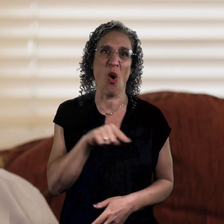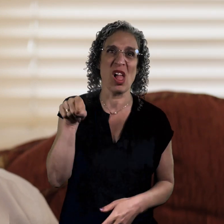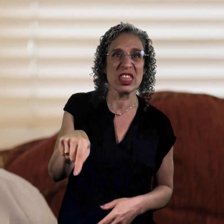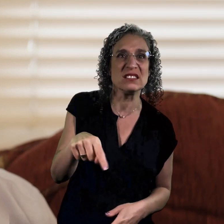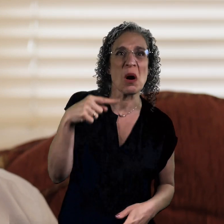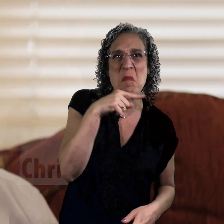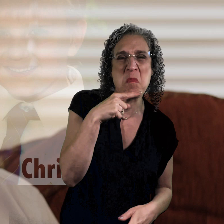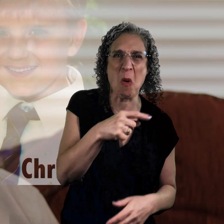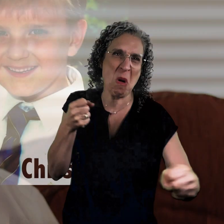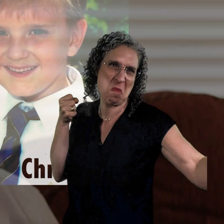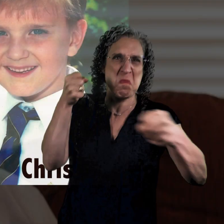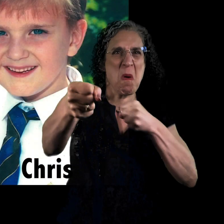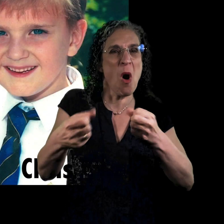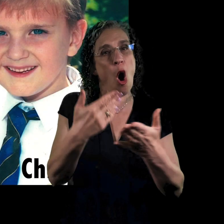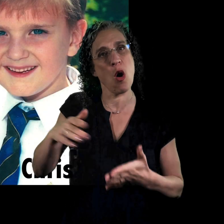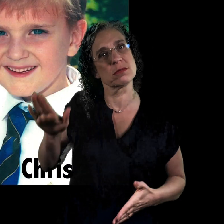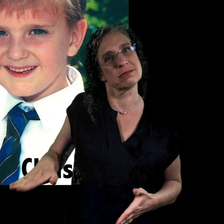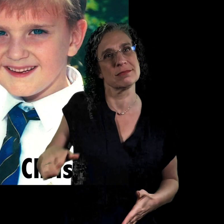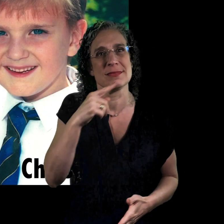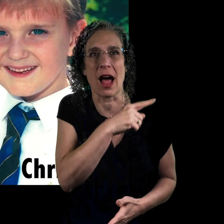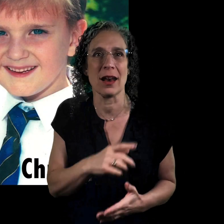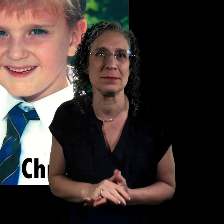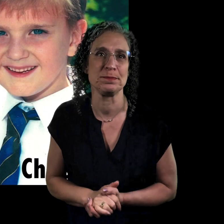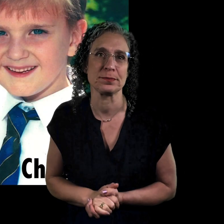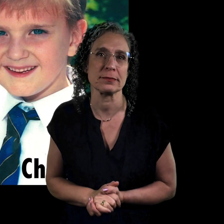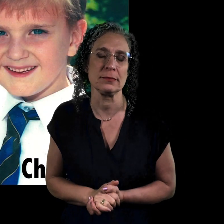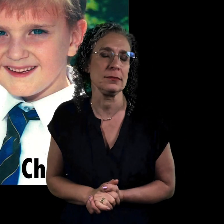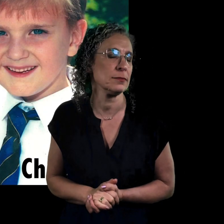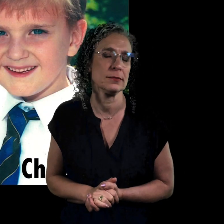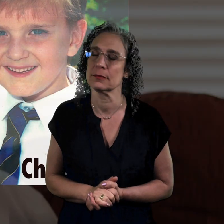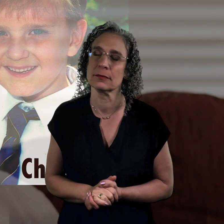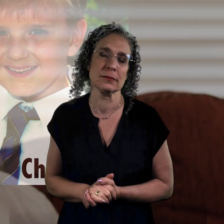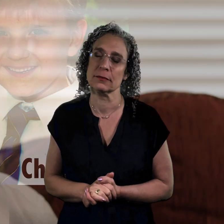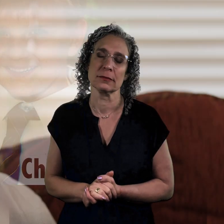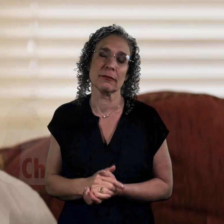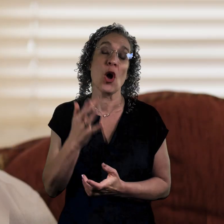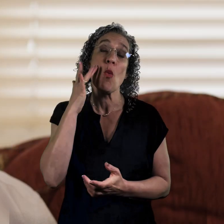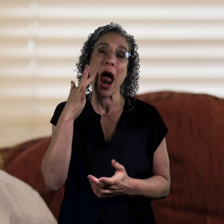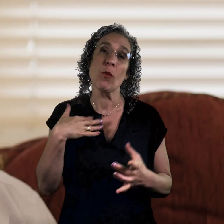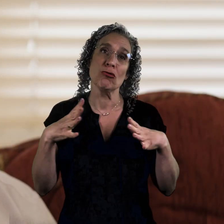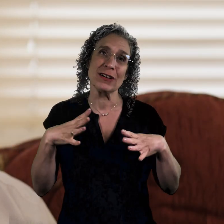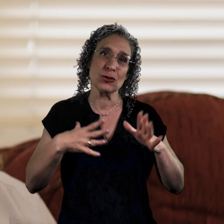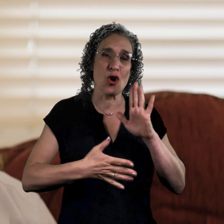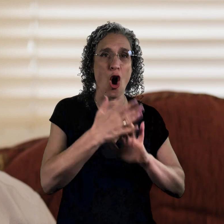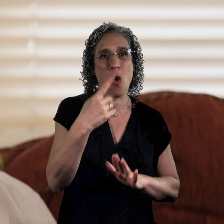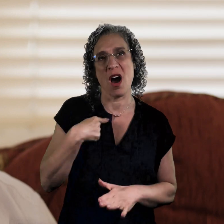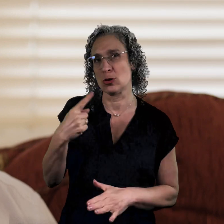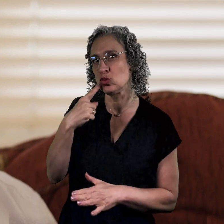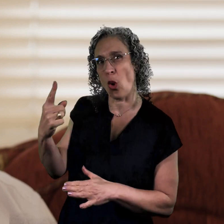15-year-old coward wanted respect from his friends. We're taken to our friend's house, and in the car I turned to Vi and I said, you know